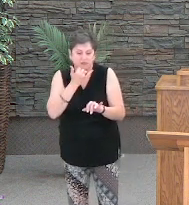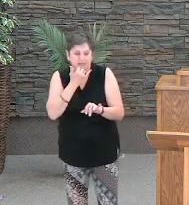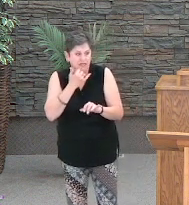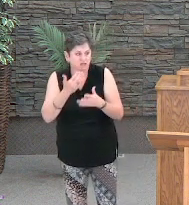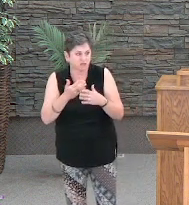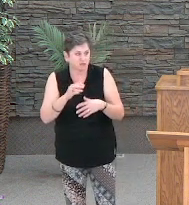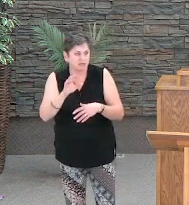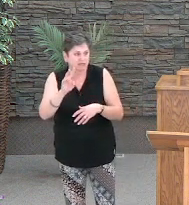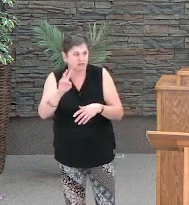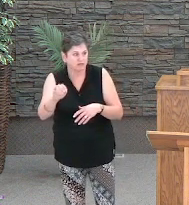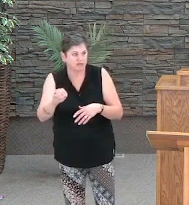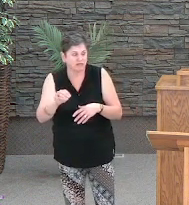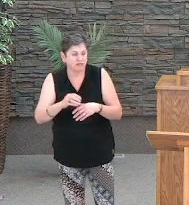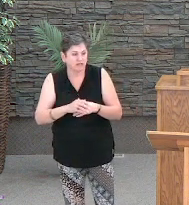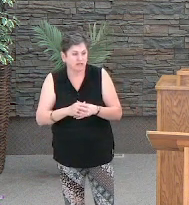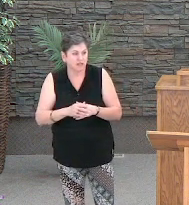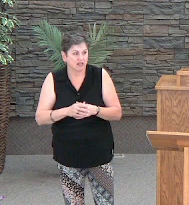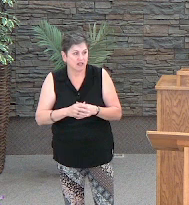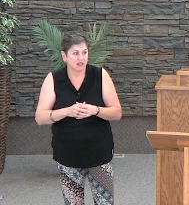supposed to be 70.